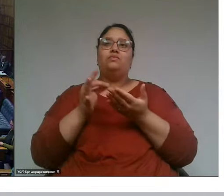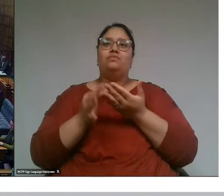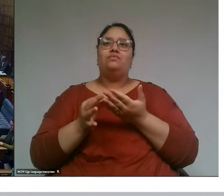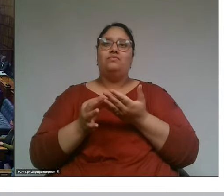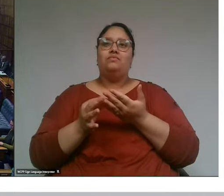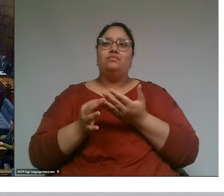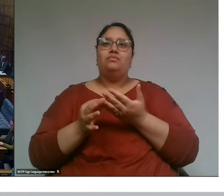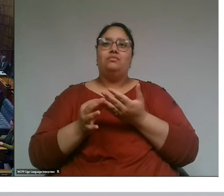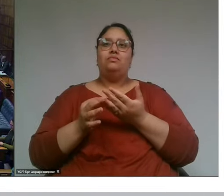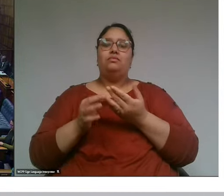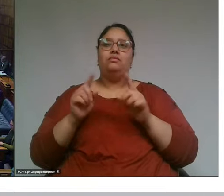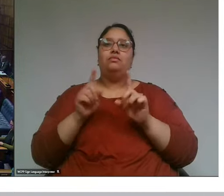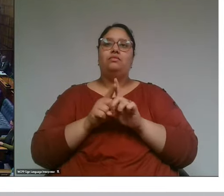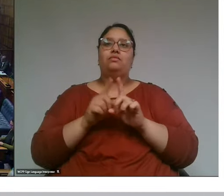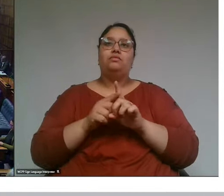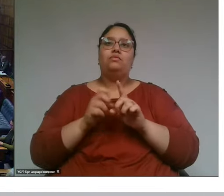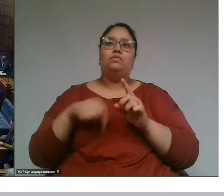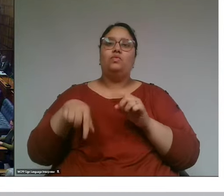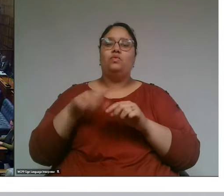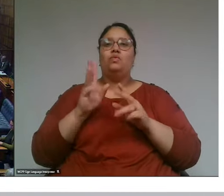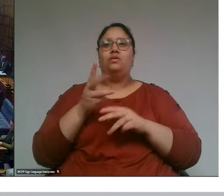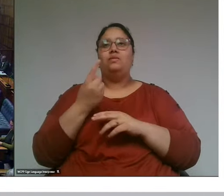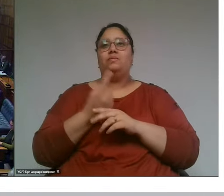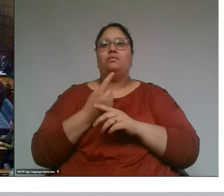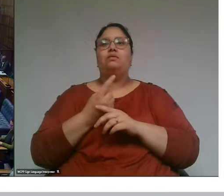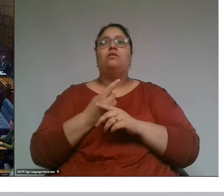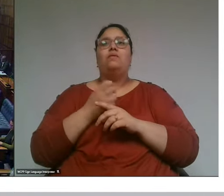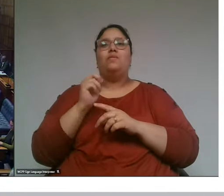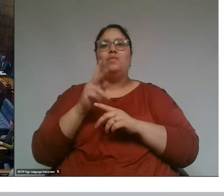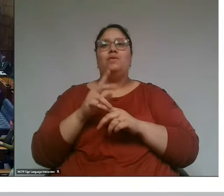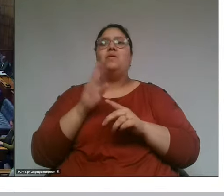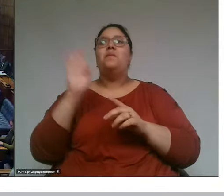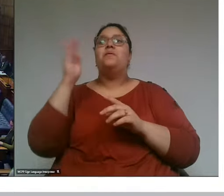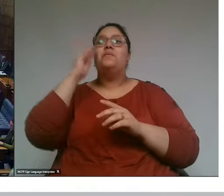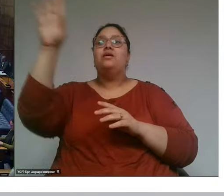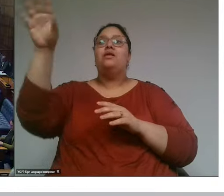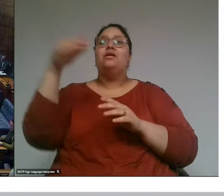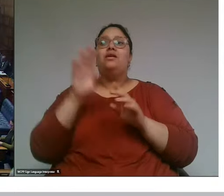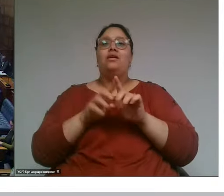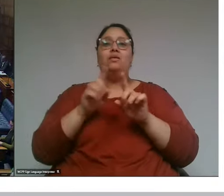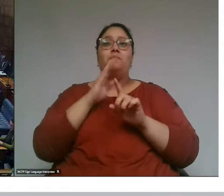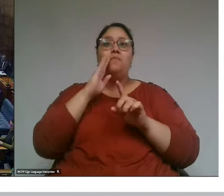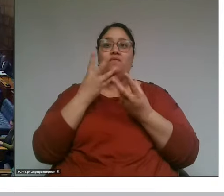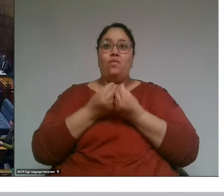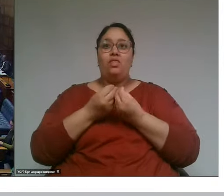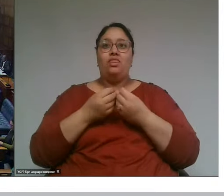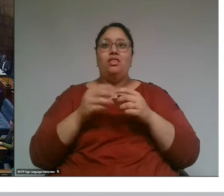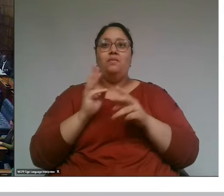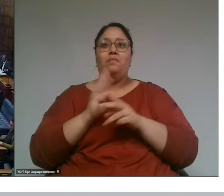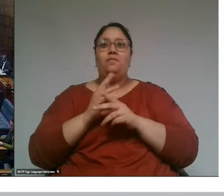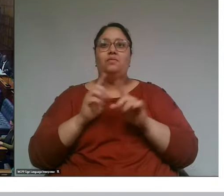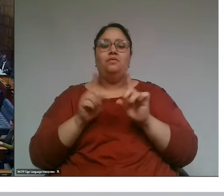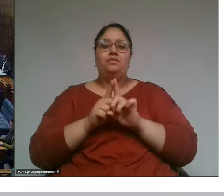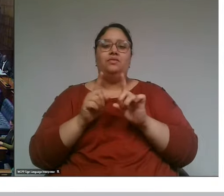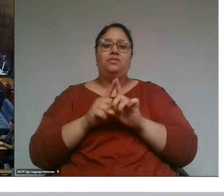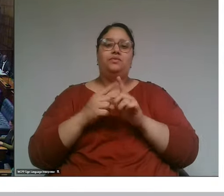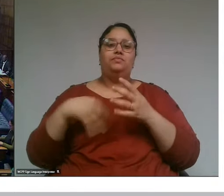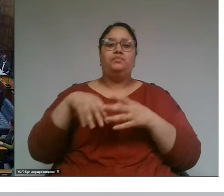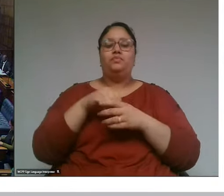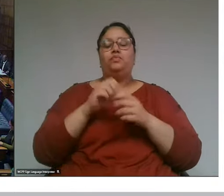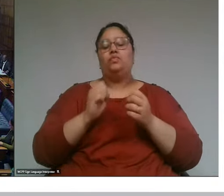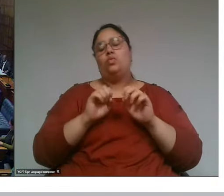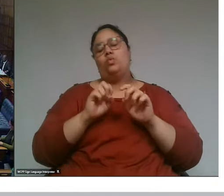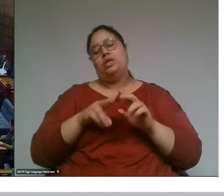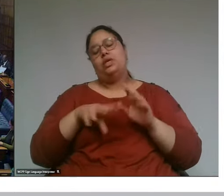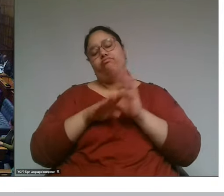three services our money could be the fifth service or the fourth service or they could say you know what if you're going to give us x amount of money we will increase